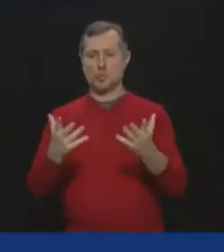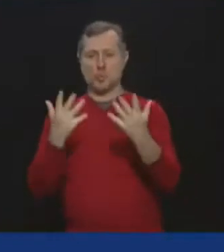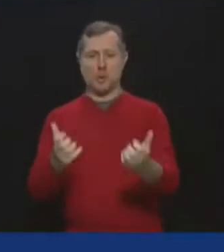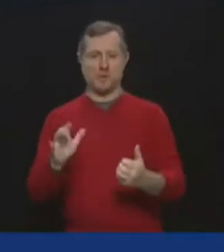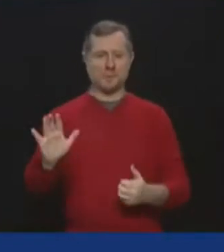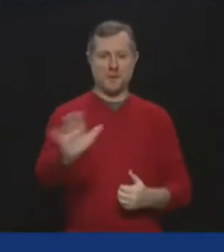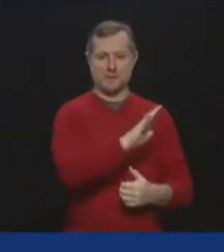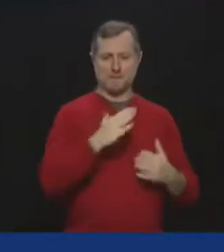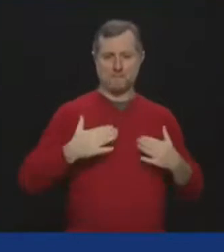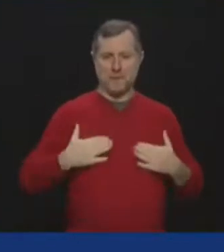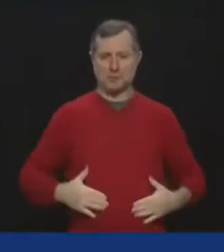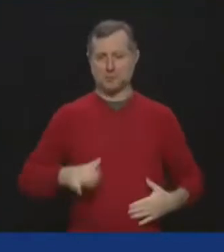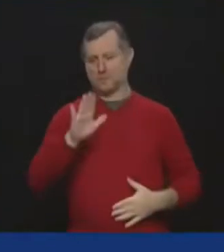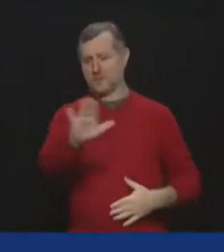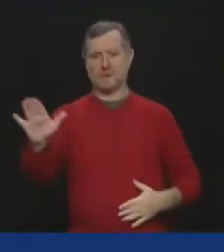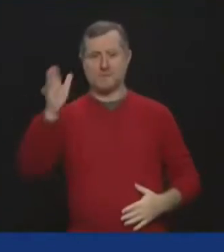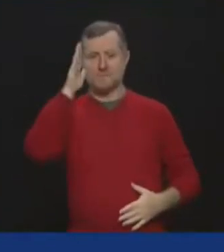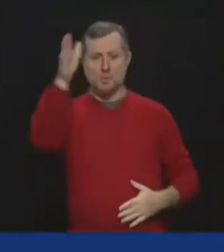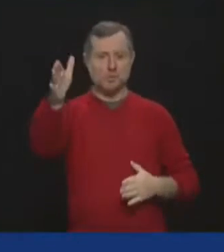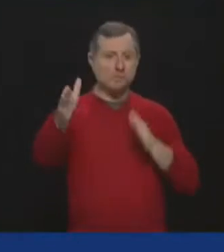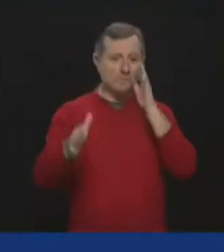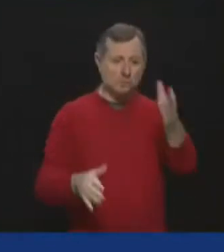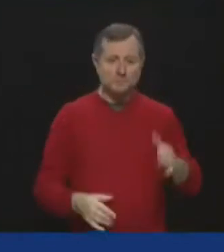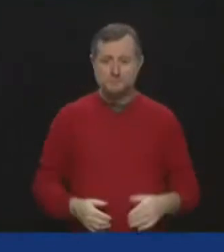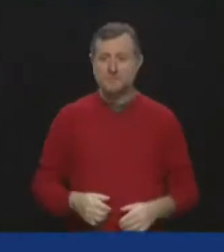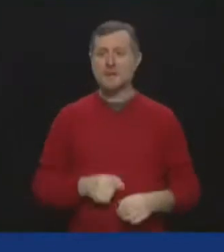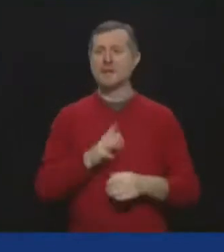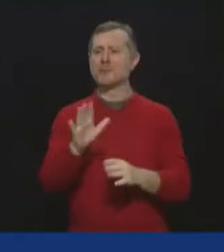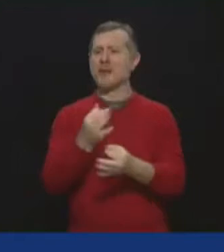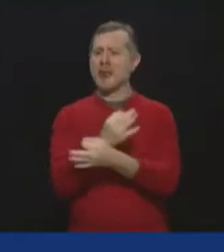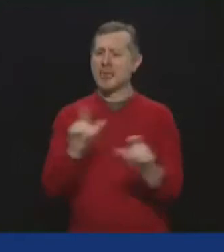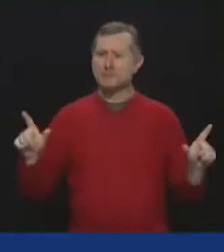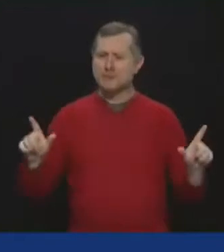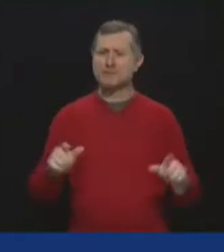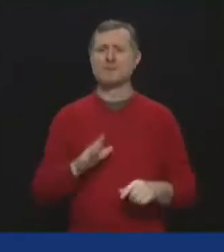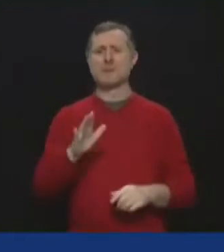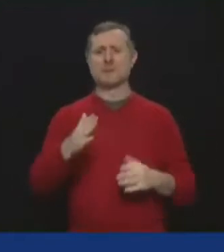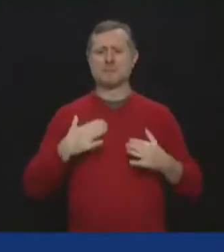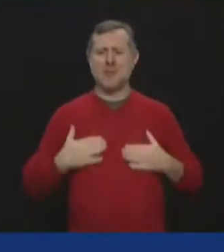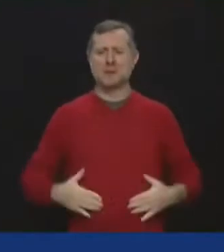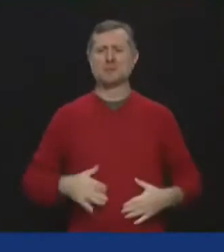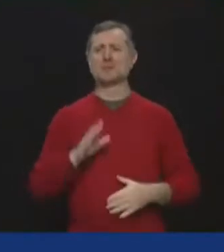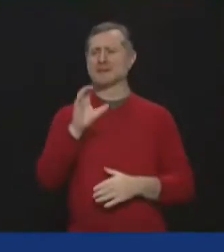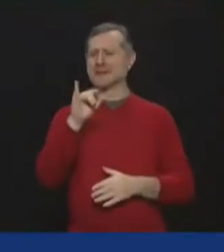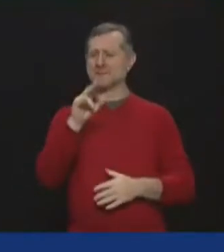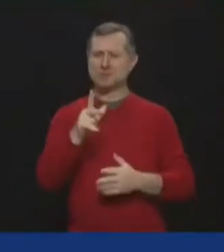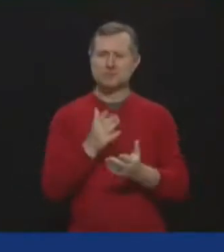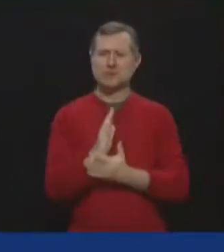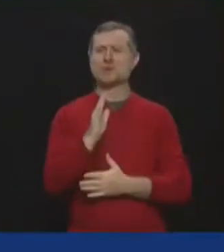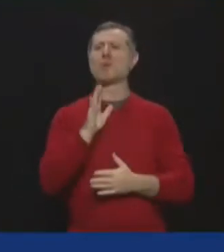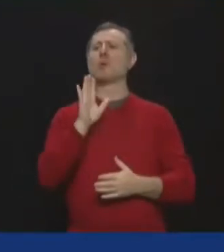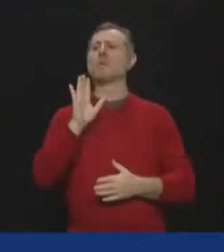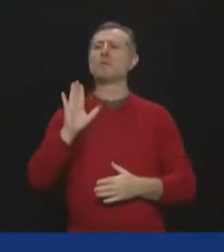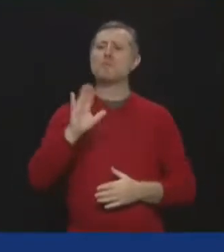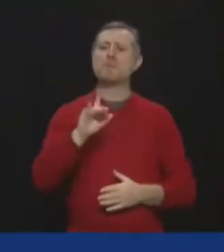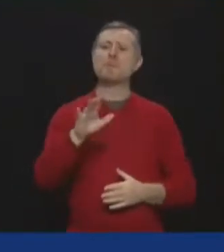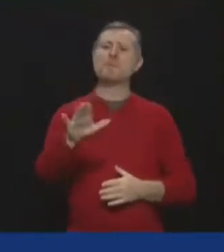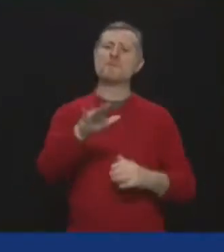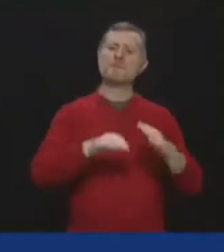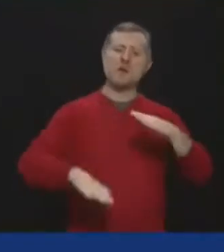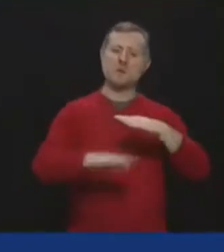future. It's about our bodies, it's about our liberty, it's about our civil rights, and it is about our fundamental human rights.